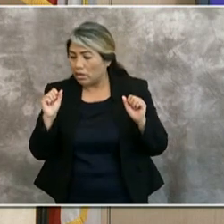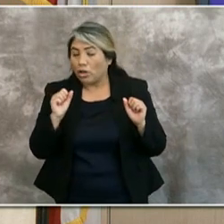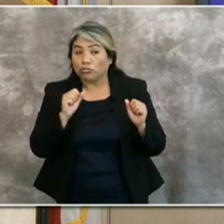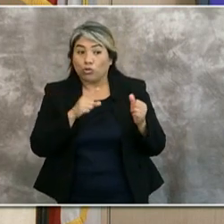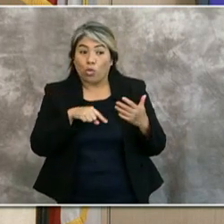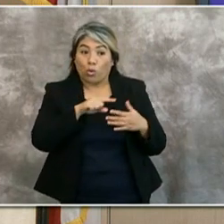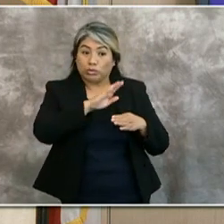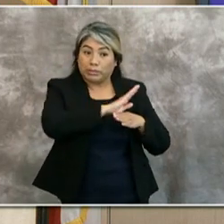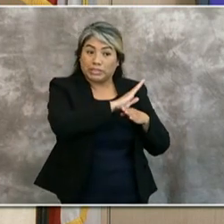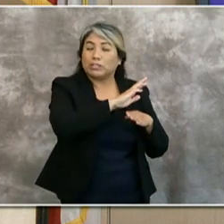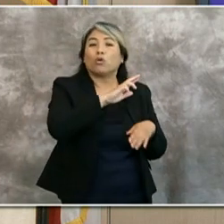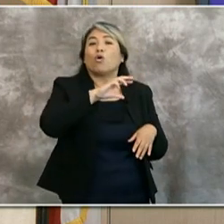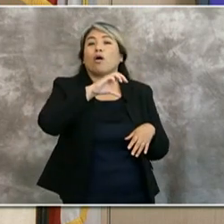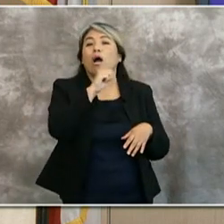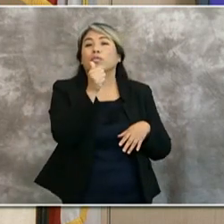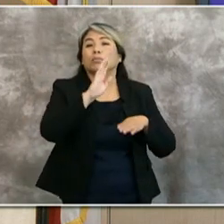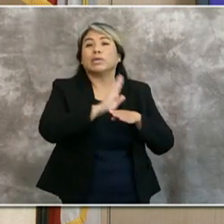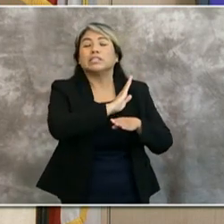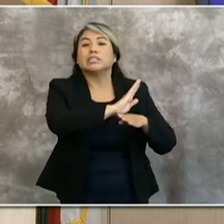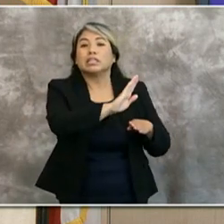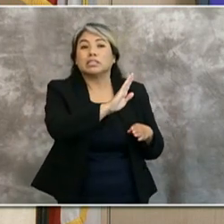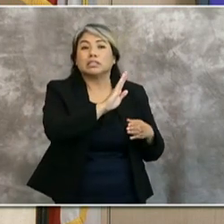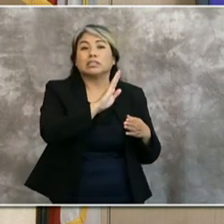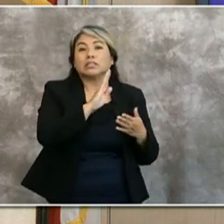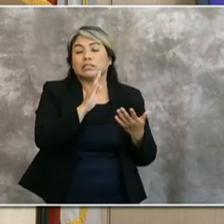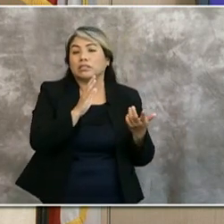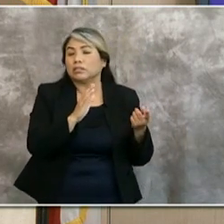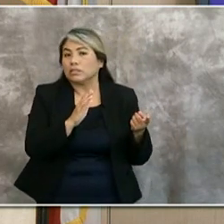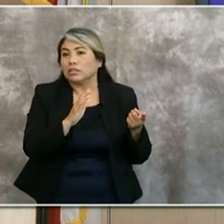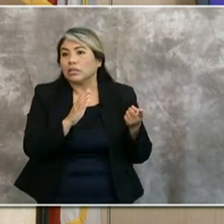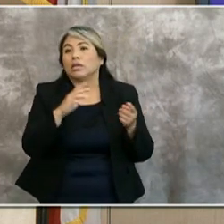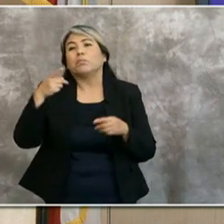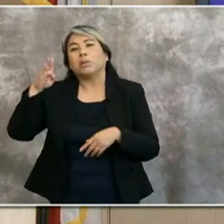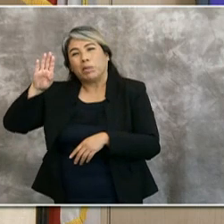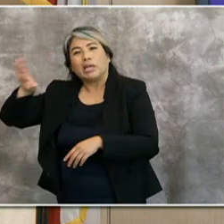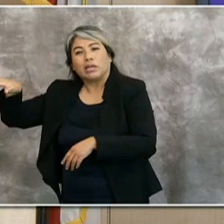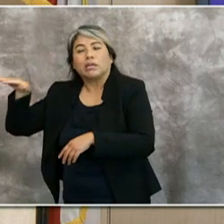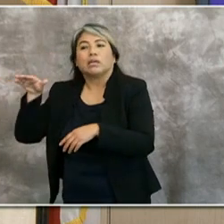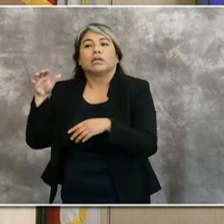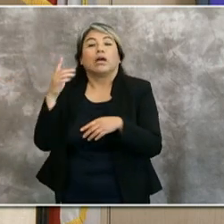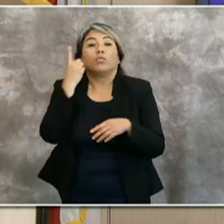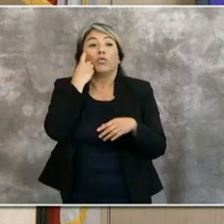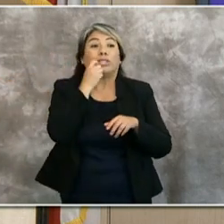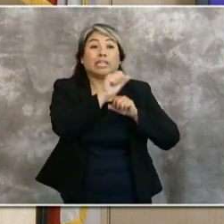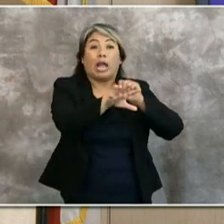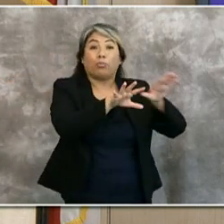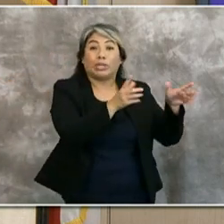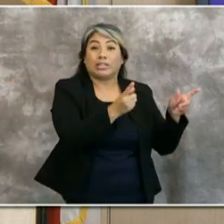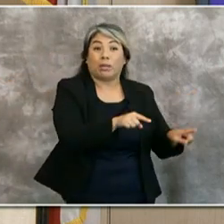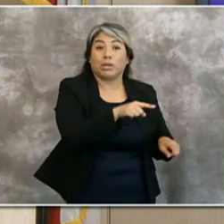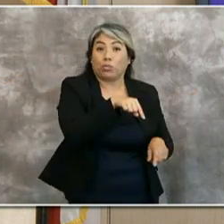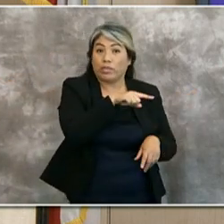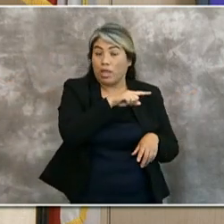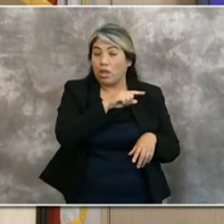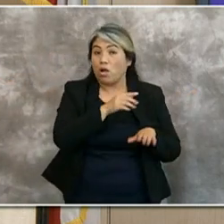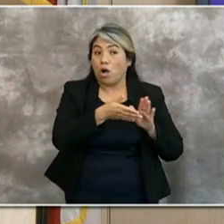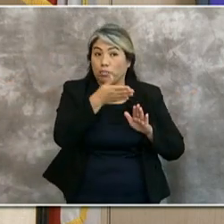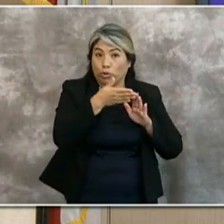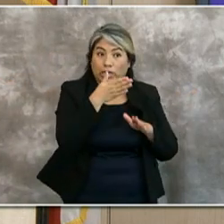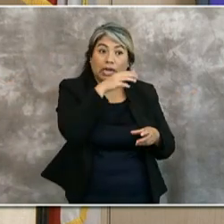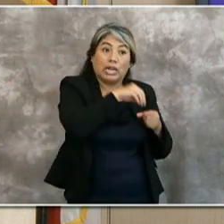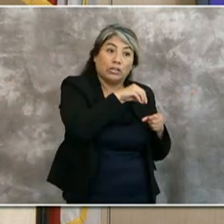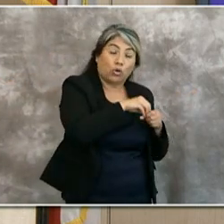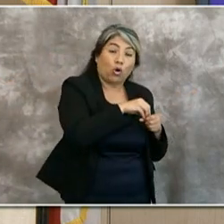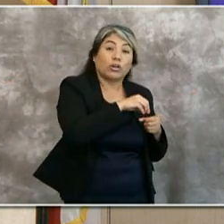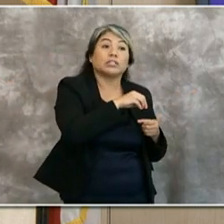those businesses or any other businesses aside from this gym in Pacific Beach where recent outbreaks happened, were they operating